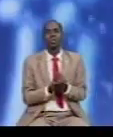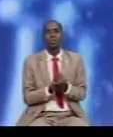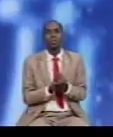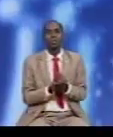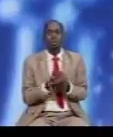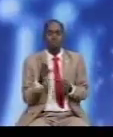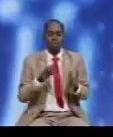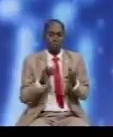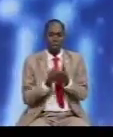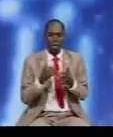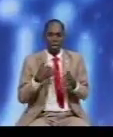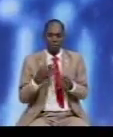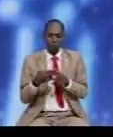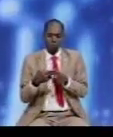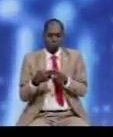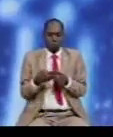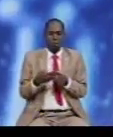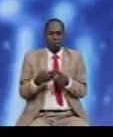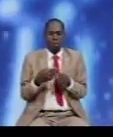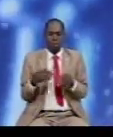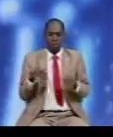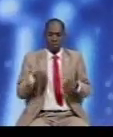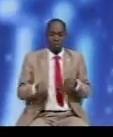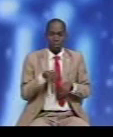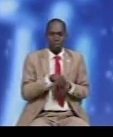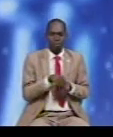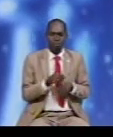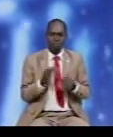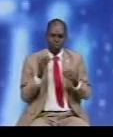Short leg growing out. Check up.